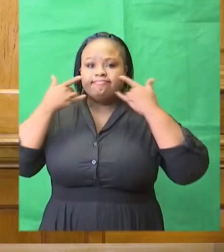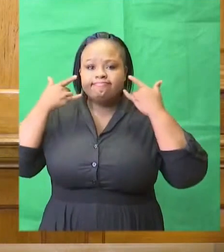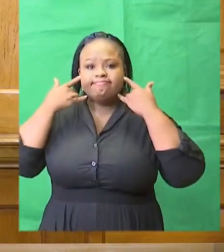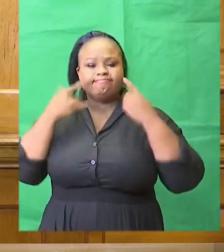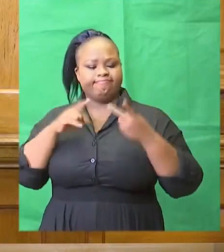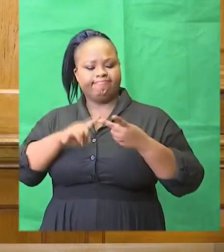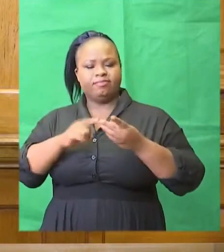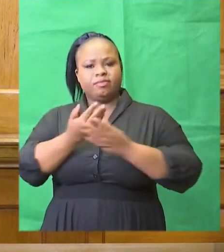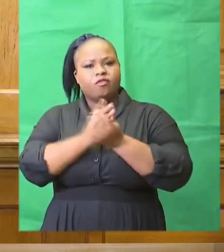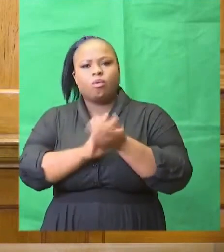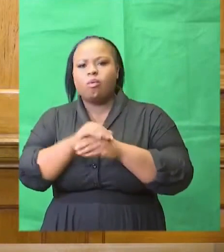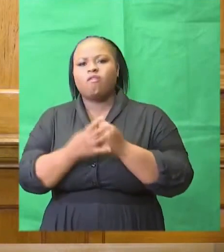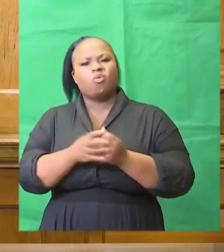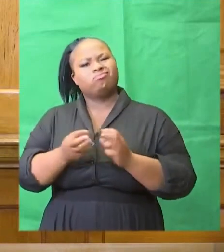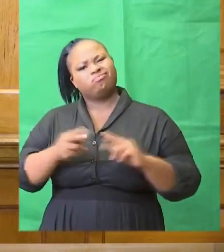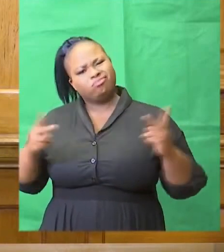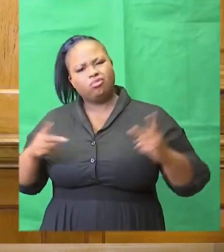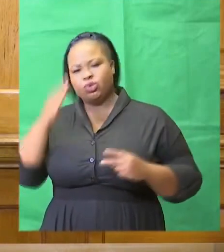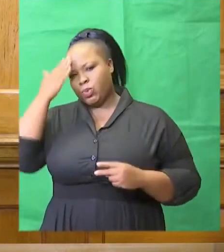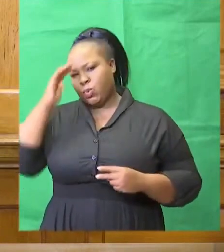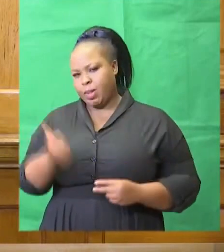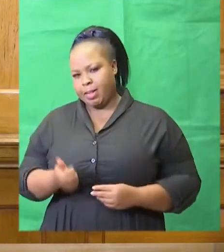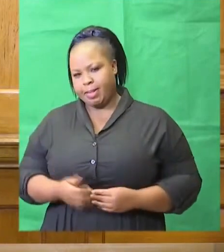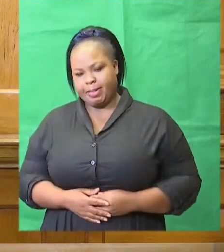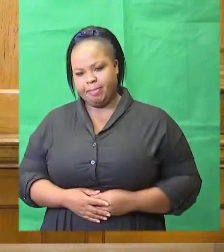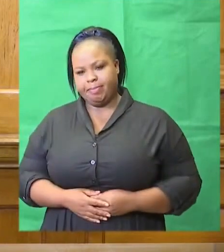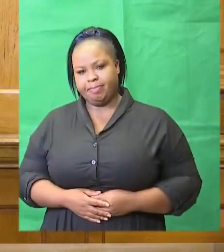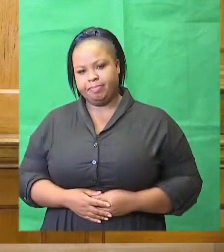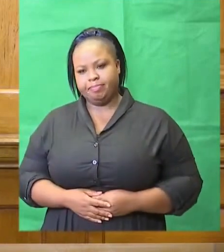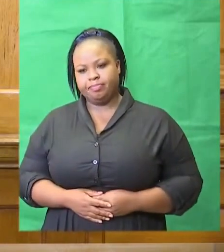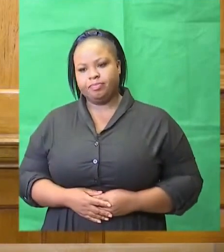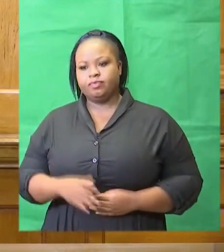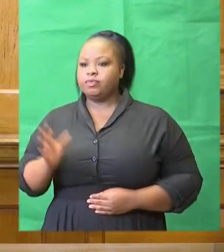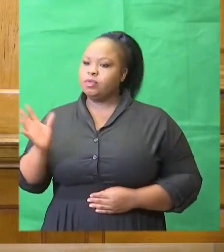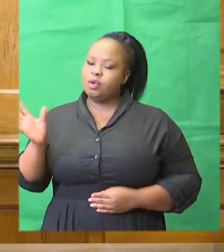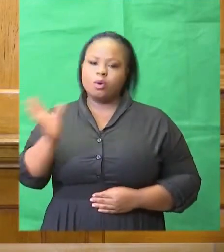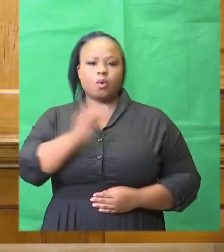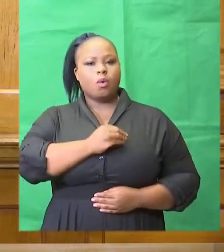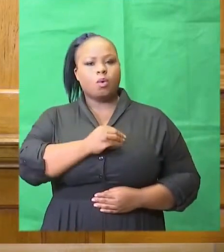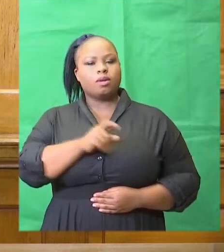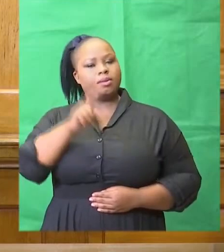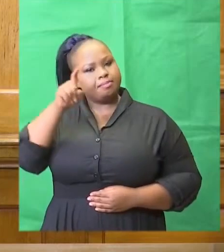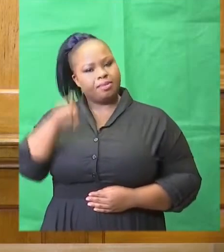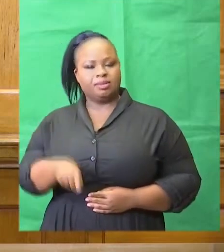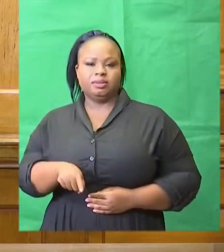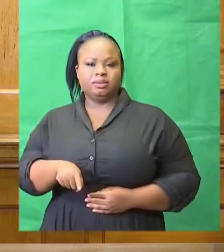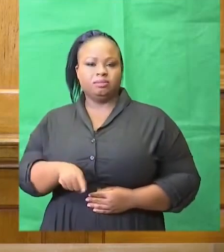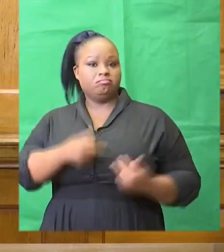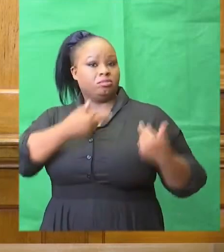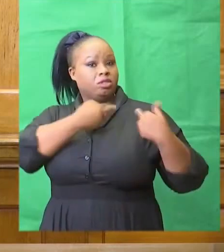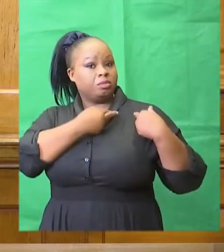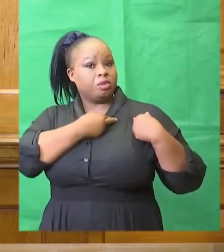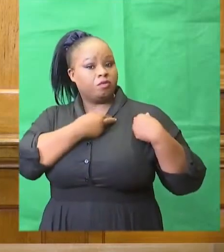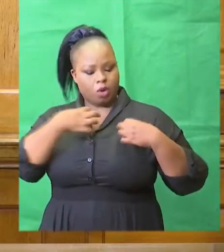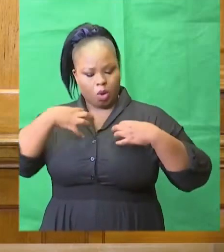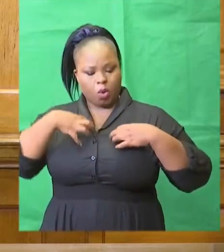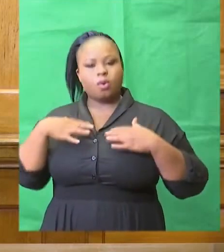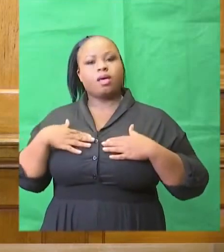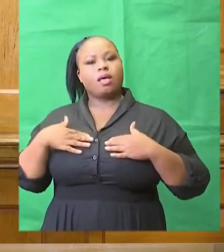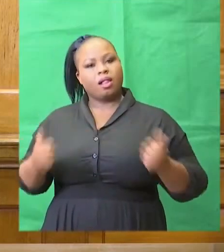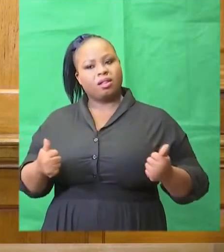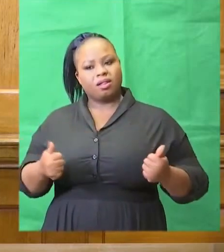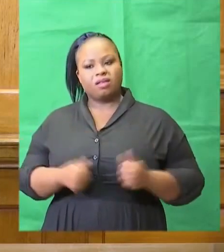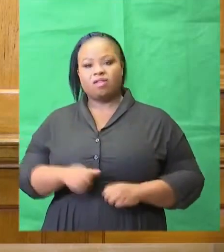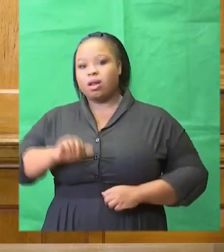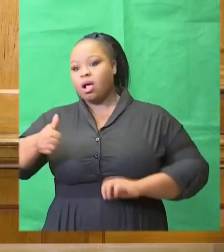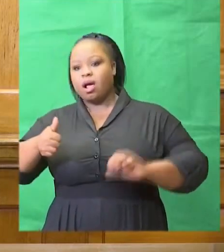washing hands, and all that. Every one of us needs to take responsibility for our own health and the